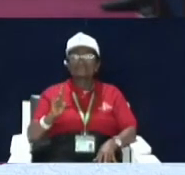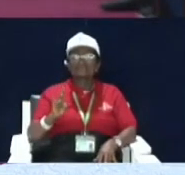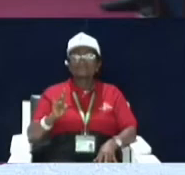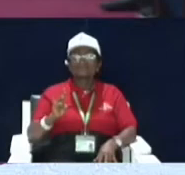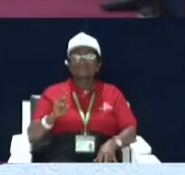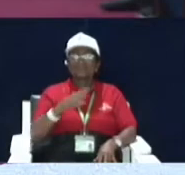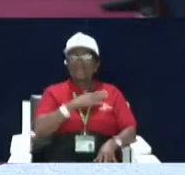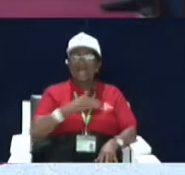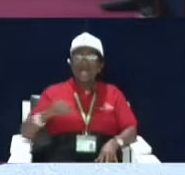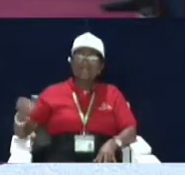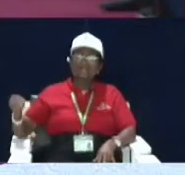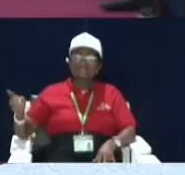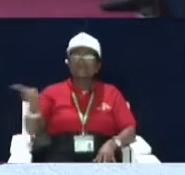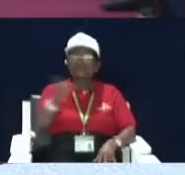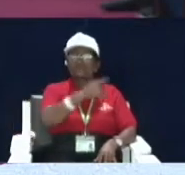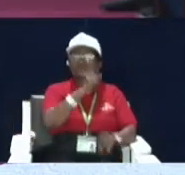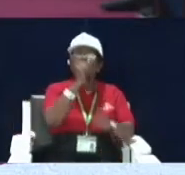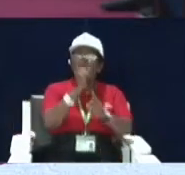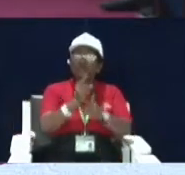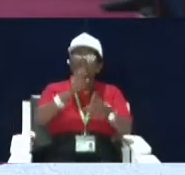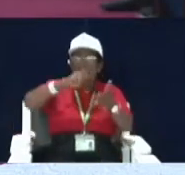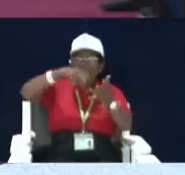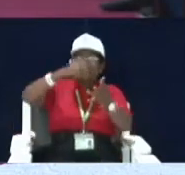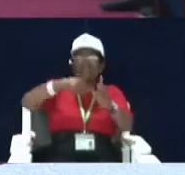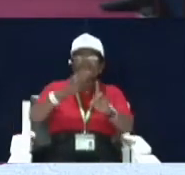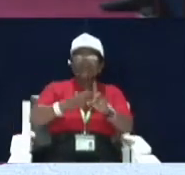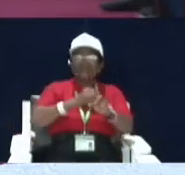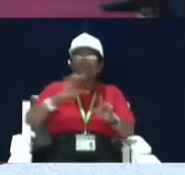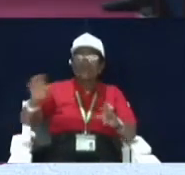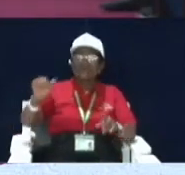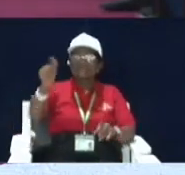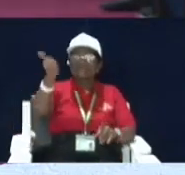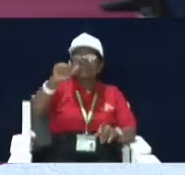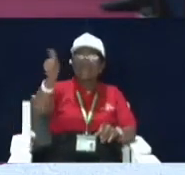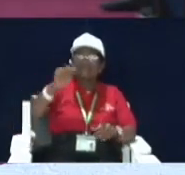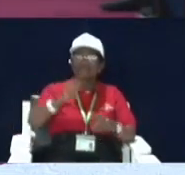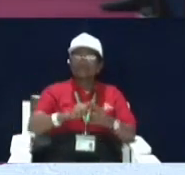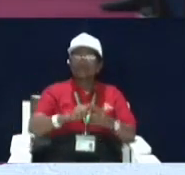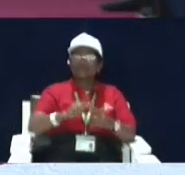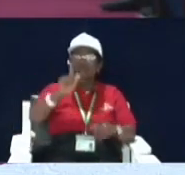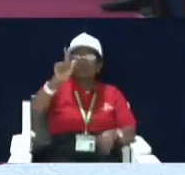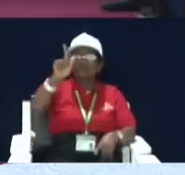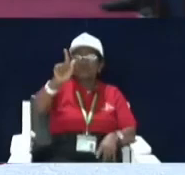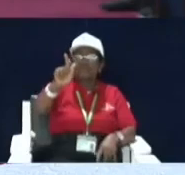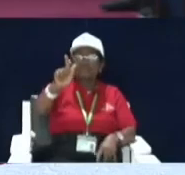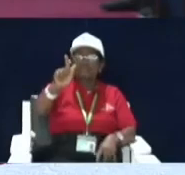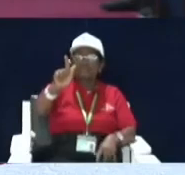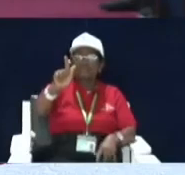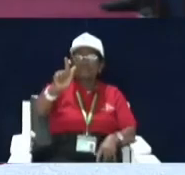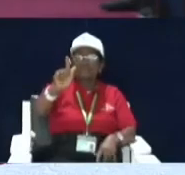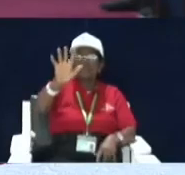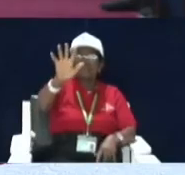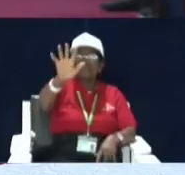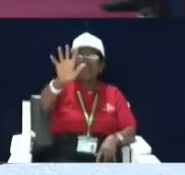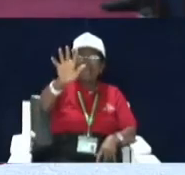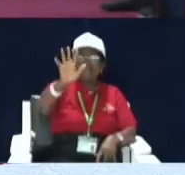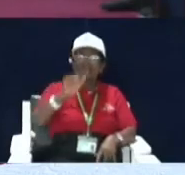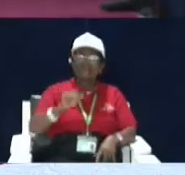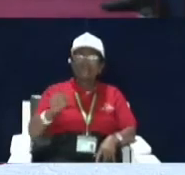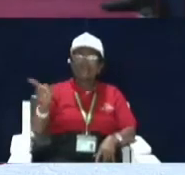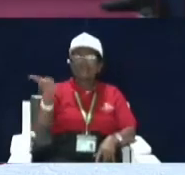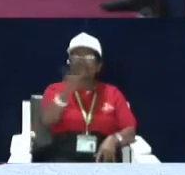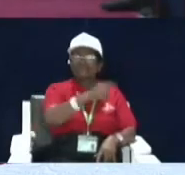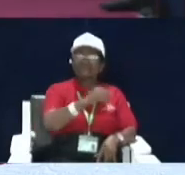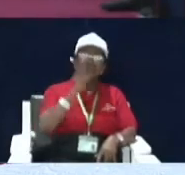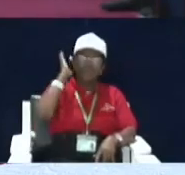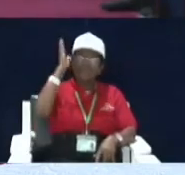you just read from verse 10 to 25, Exodus 7, 10 to 25, you see